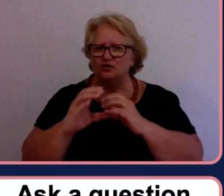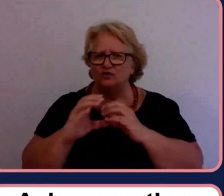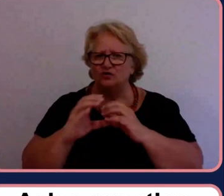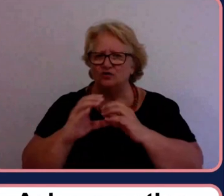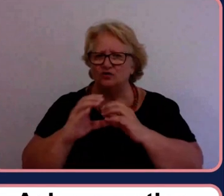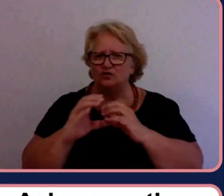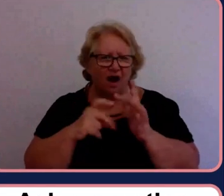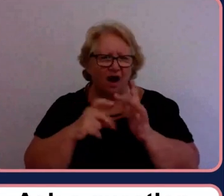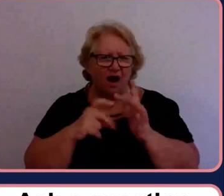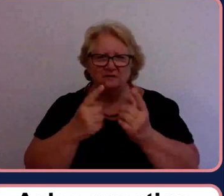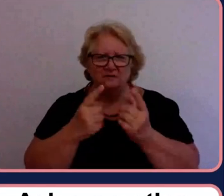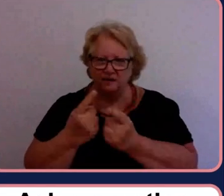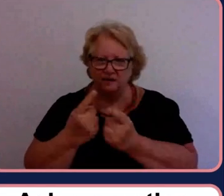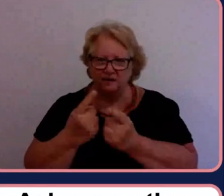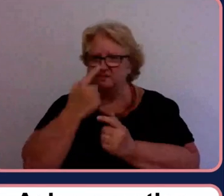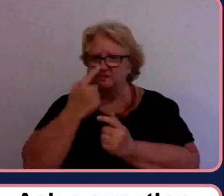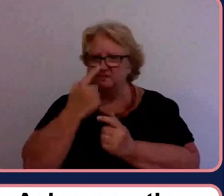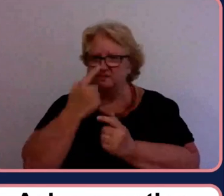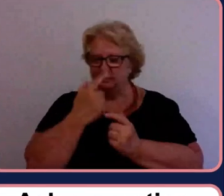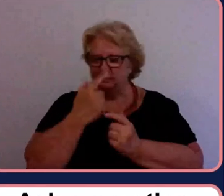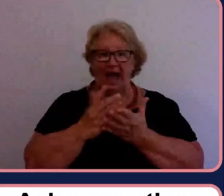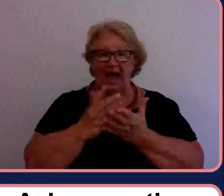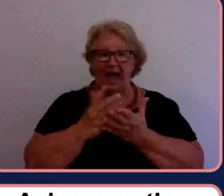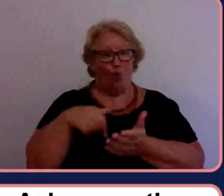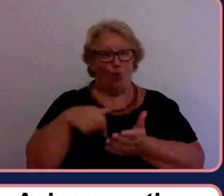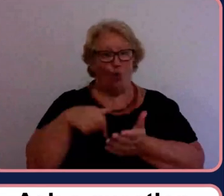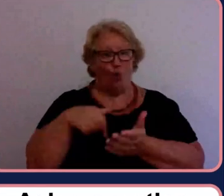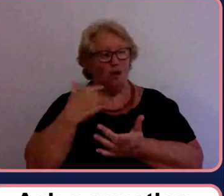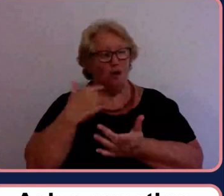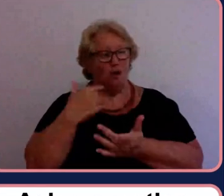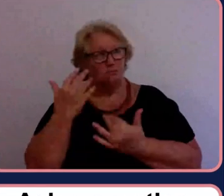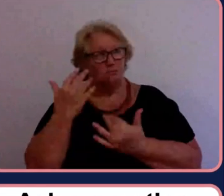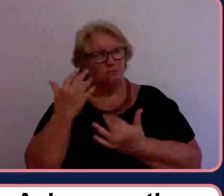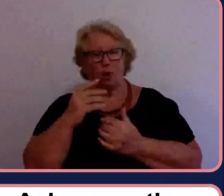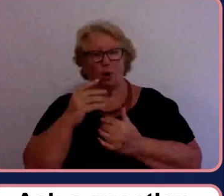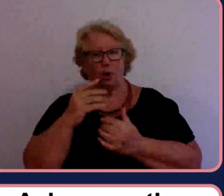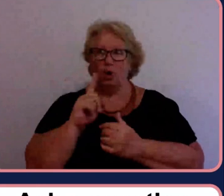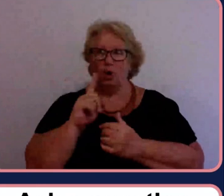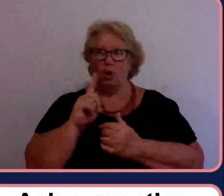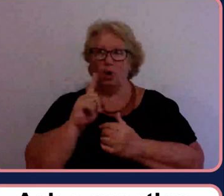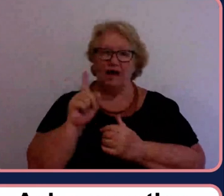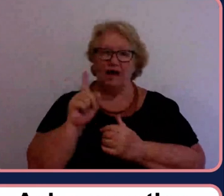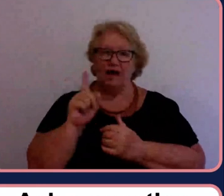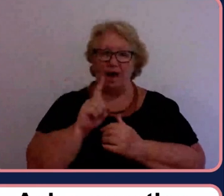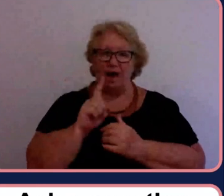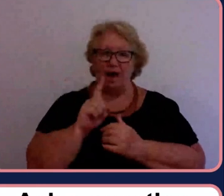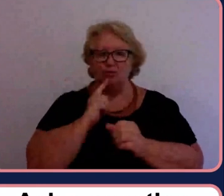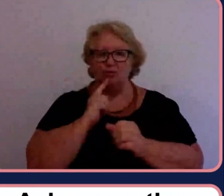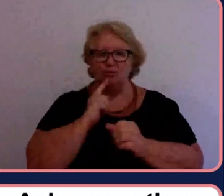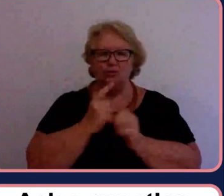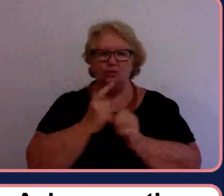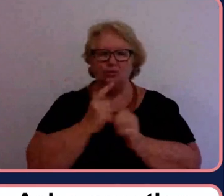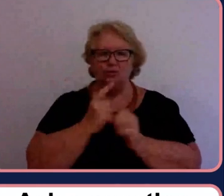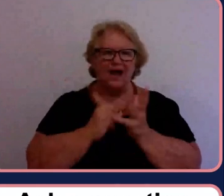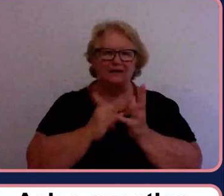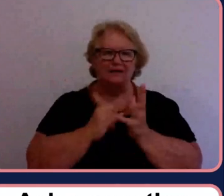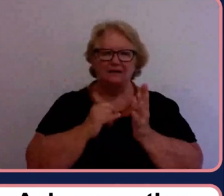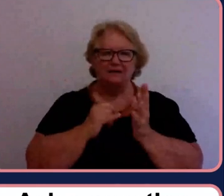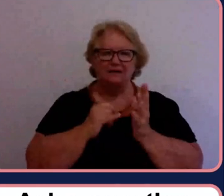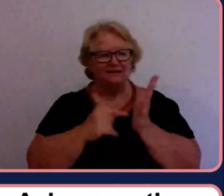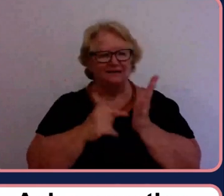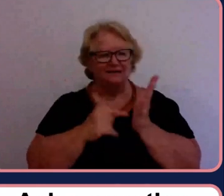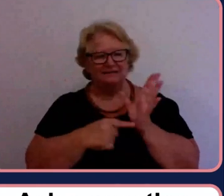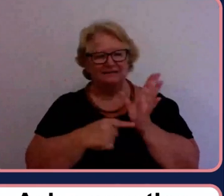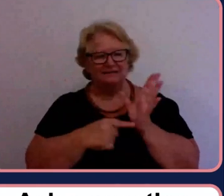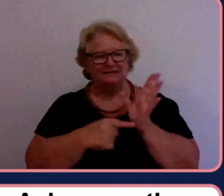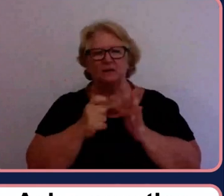the way we thought about it in the review was that they would be what now is being talked about as stated supports. But